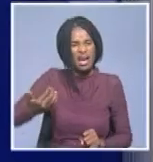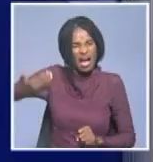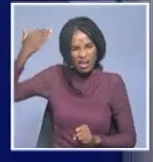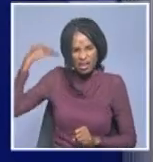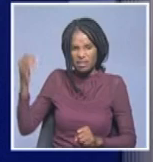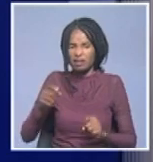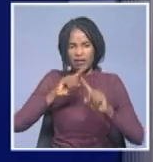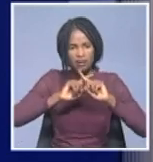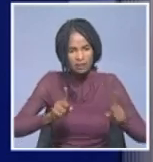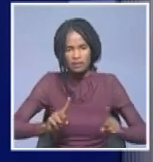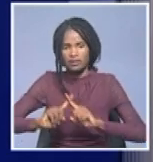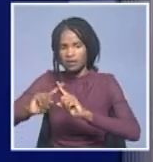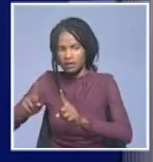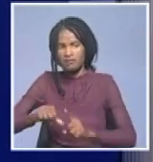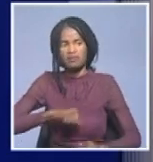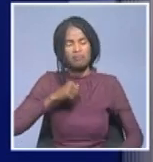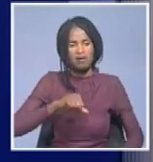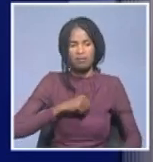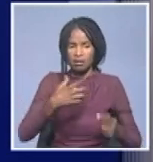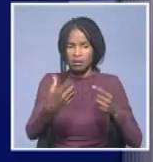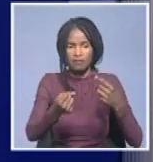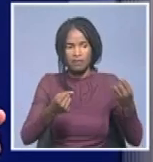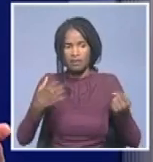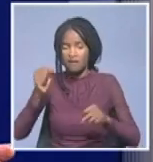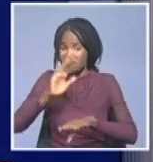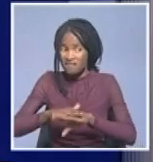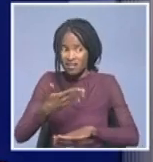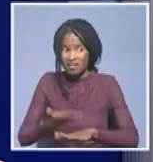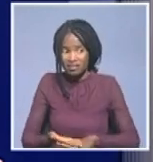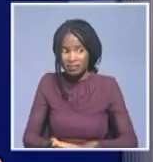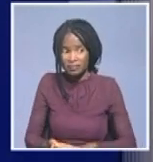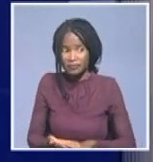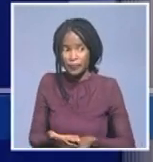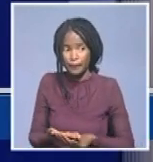been previous outbreaks like severe